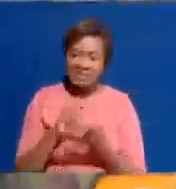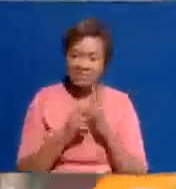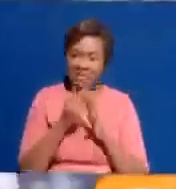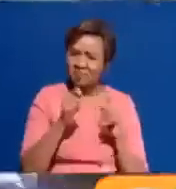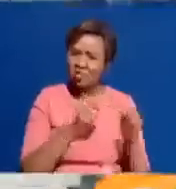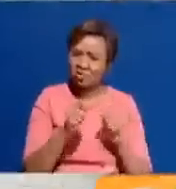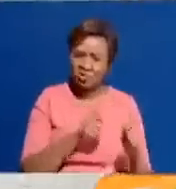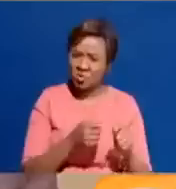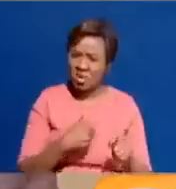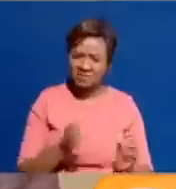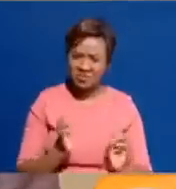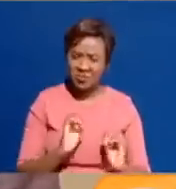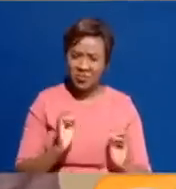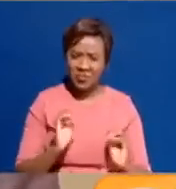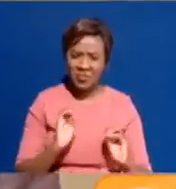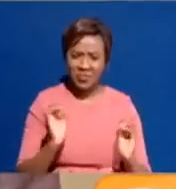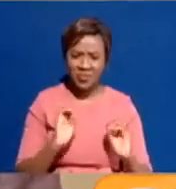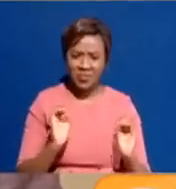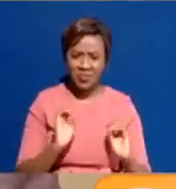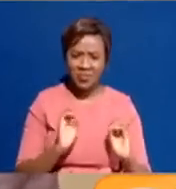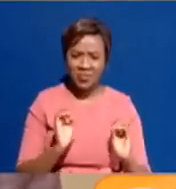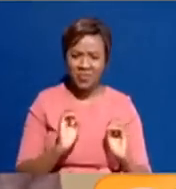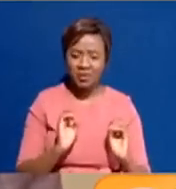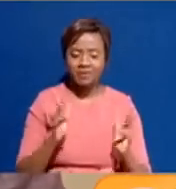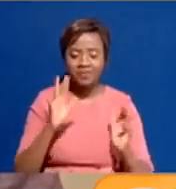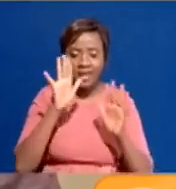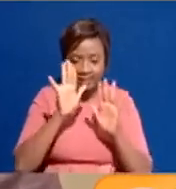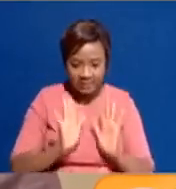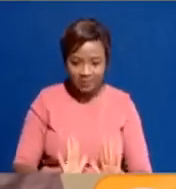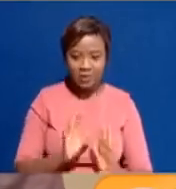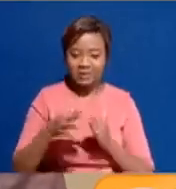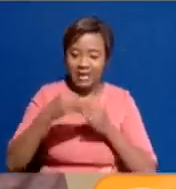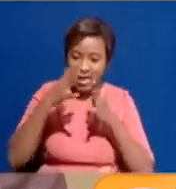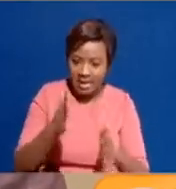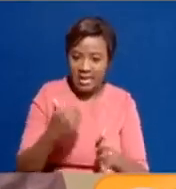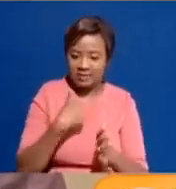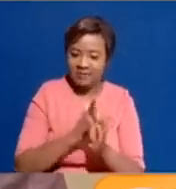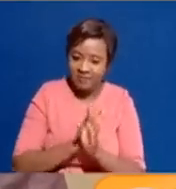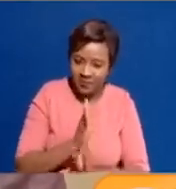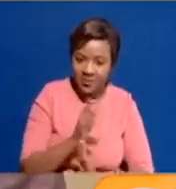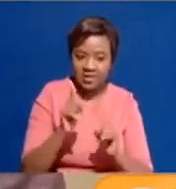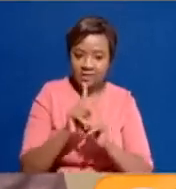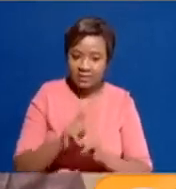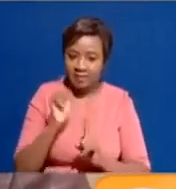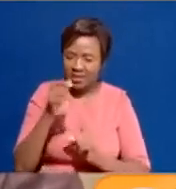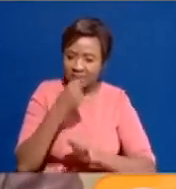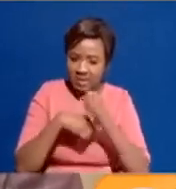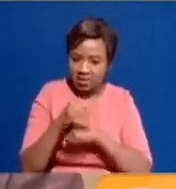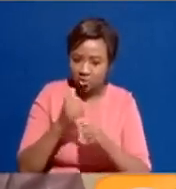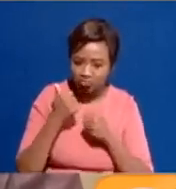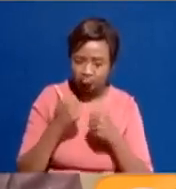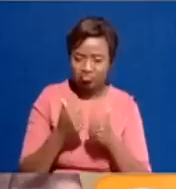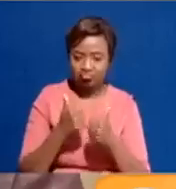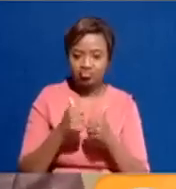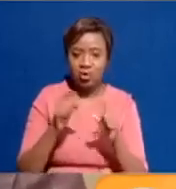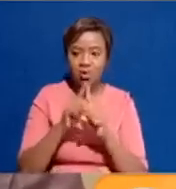of appropriate use. We need to have leadership in the police. We need to have command in the police. And from my observation of what happened